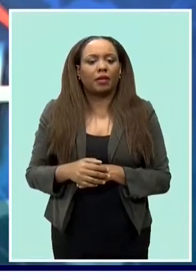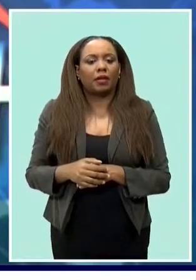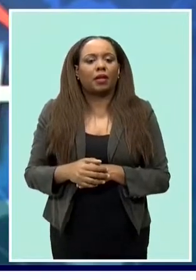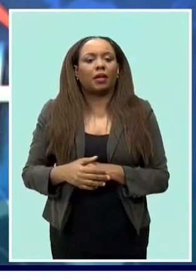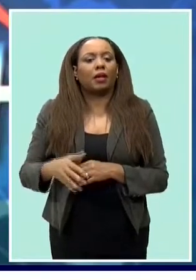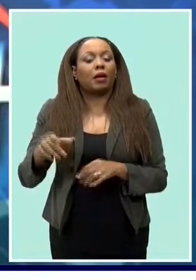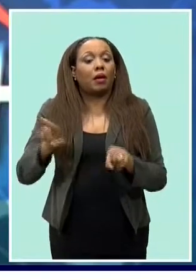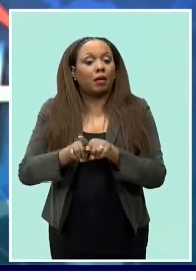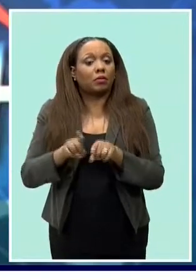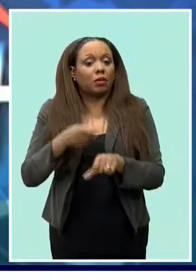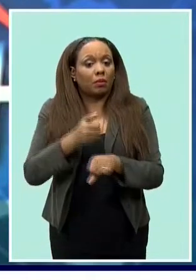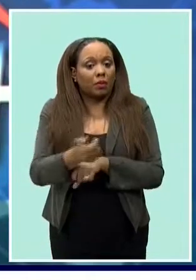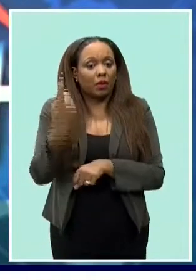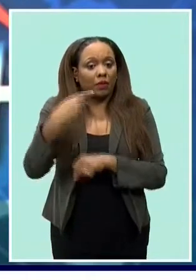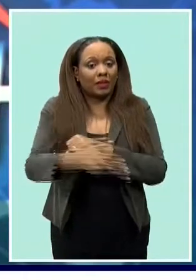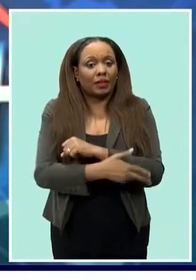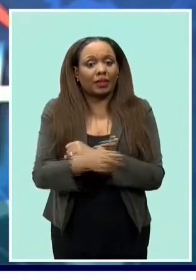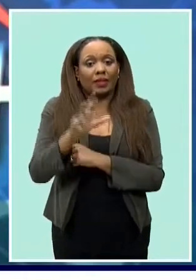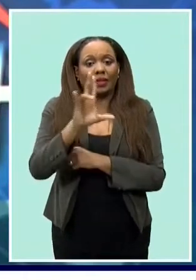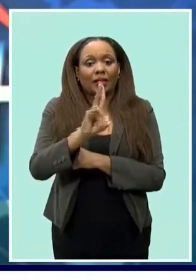to stealing